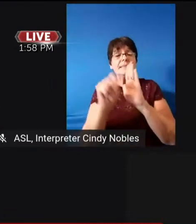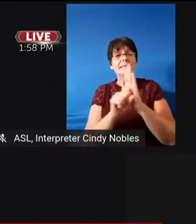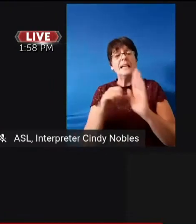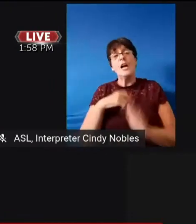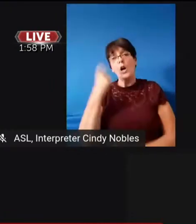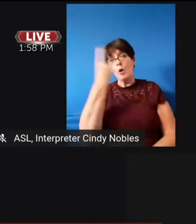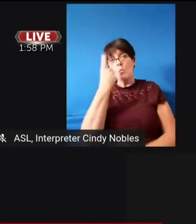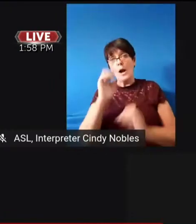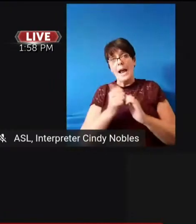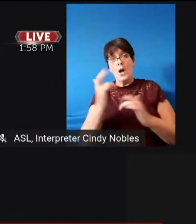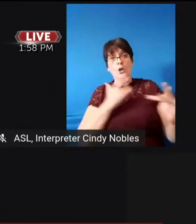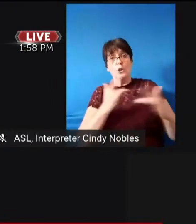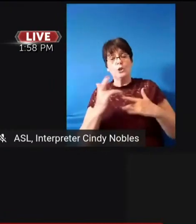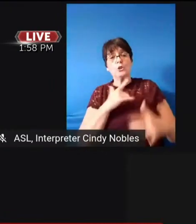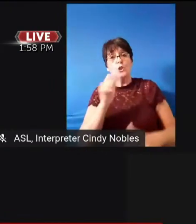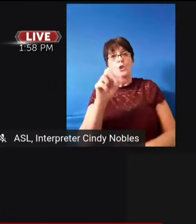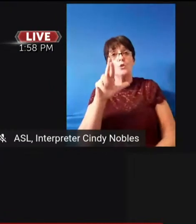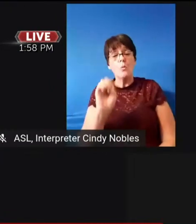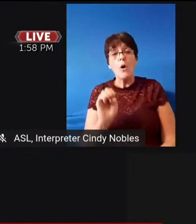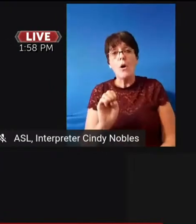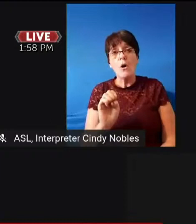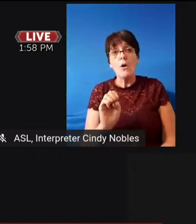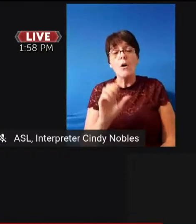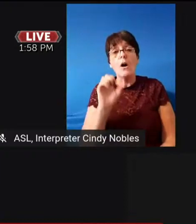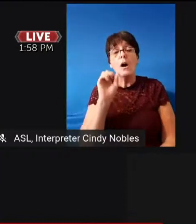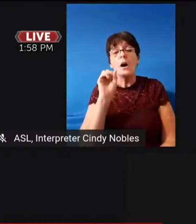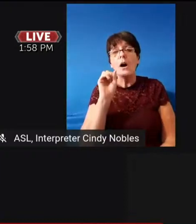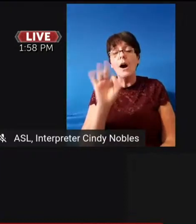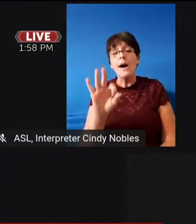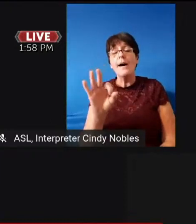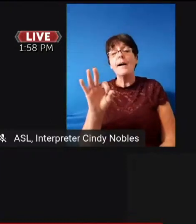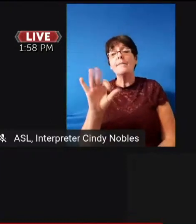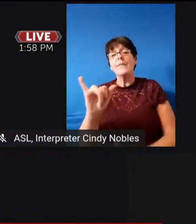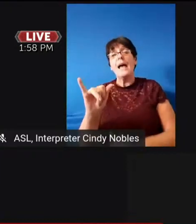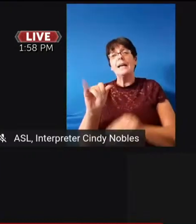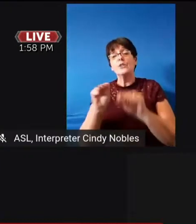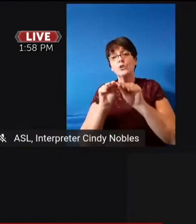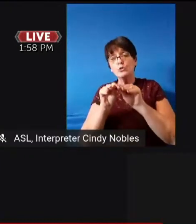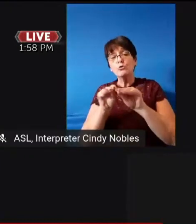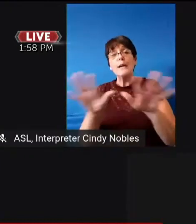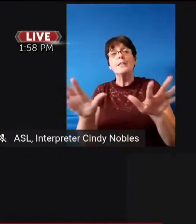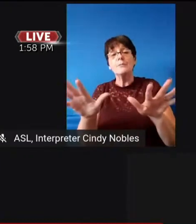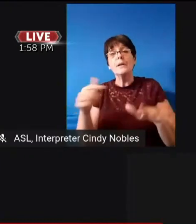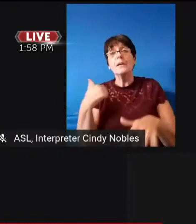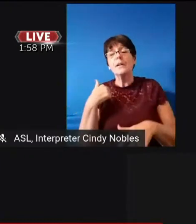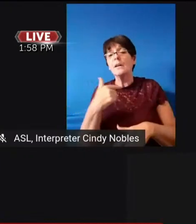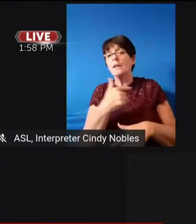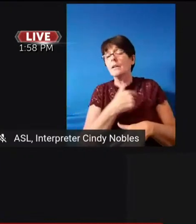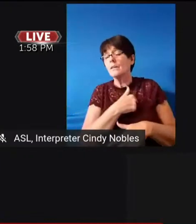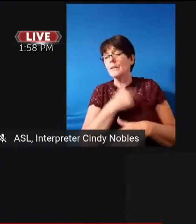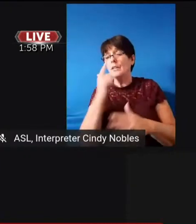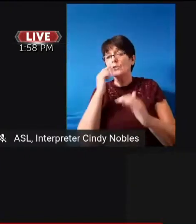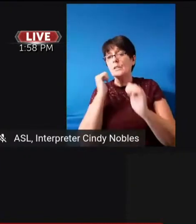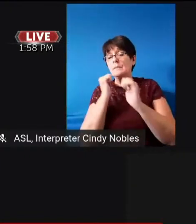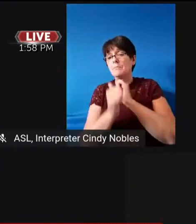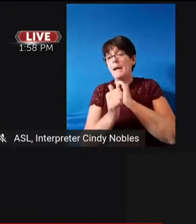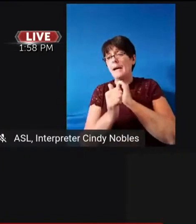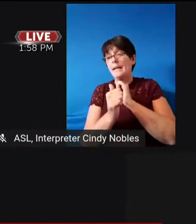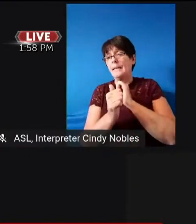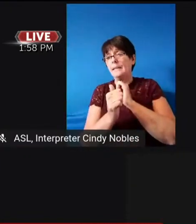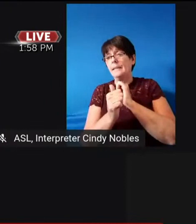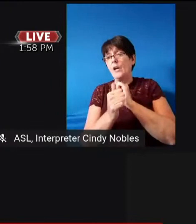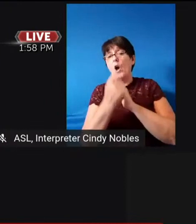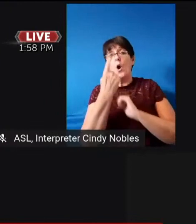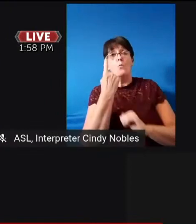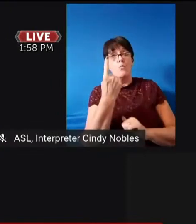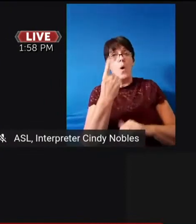concerned you are about recent uptick in transmission, the fact that we've, crept just past 1 on the transmission